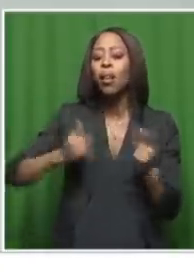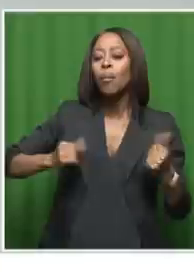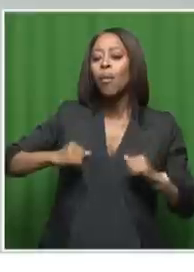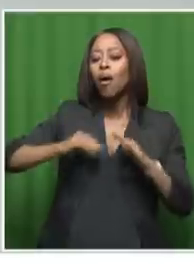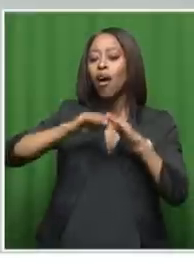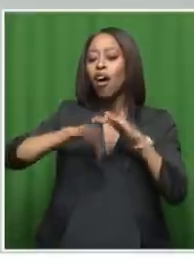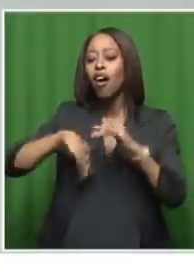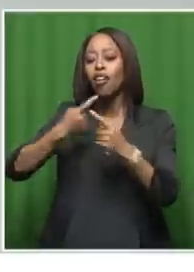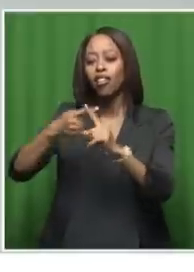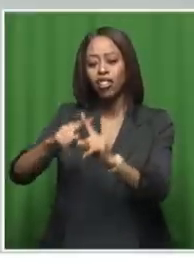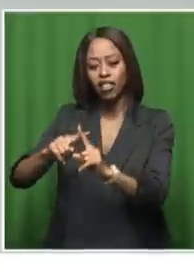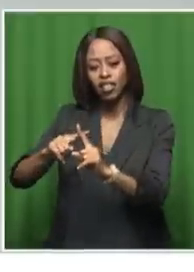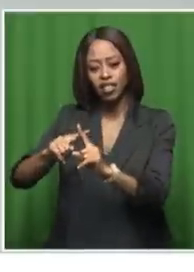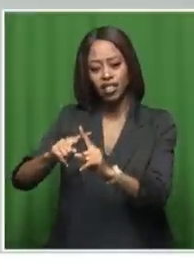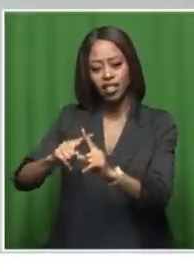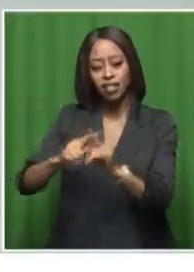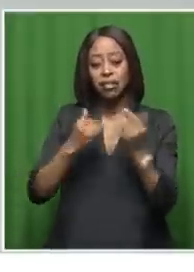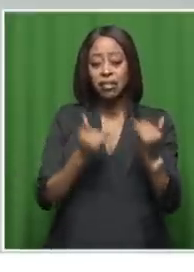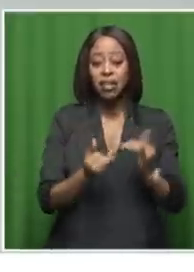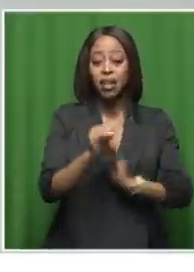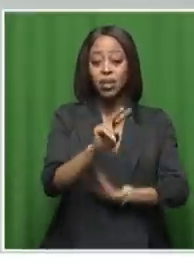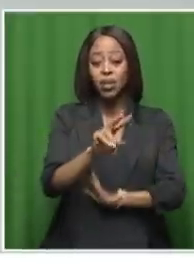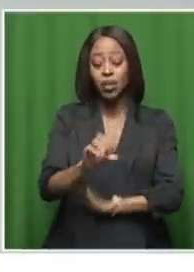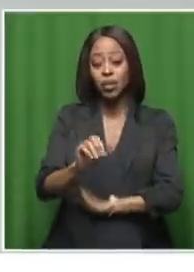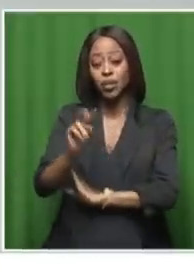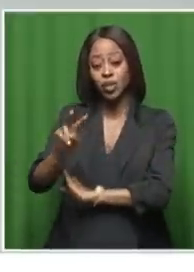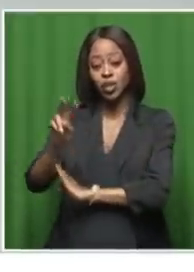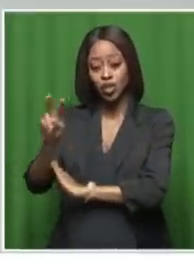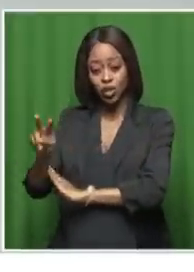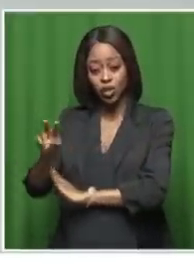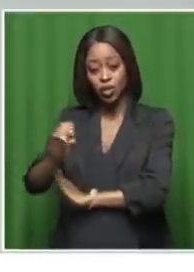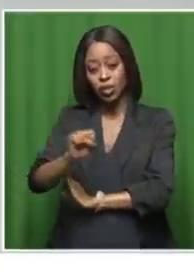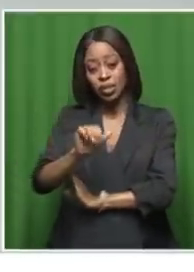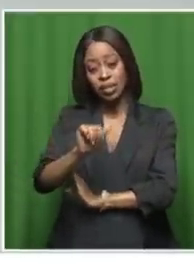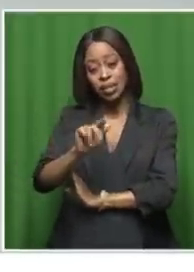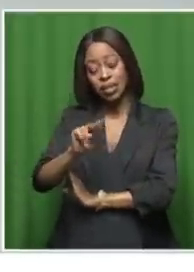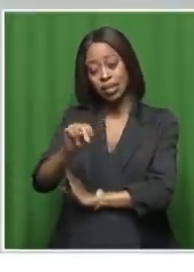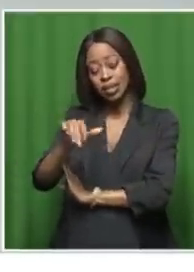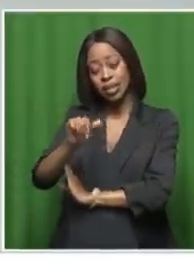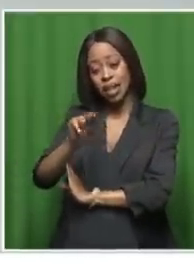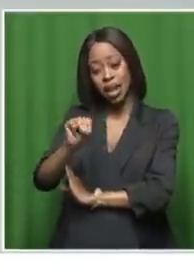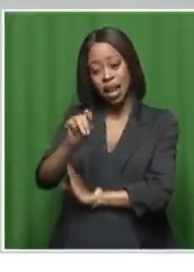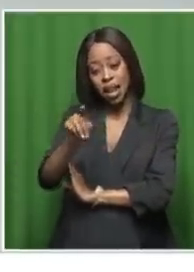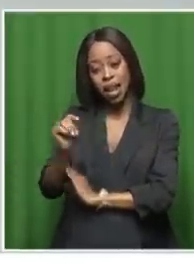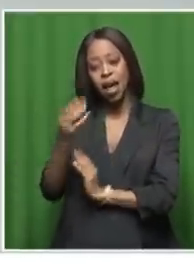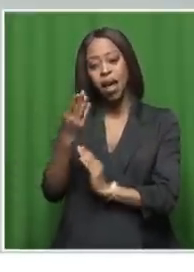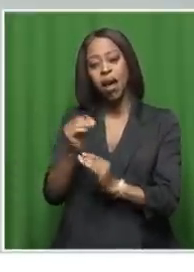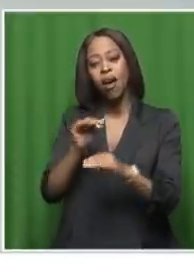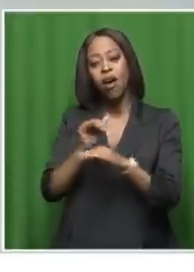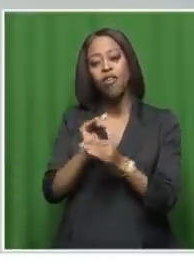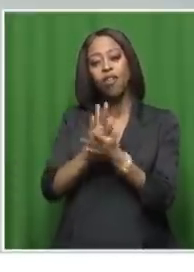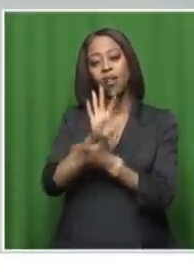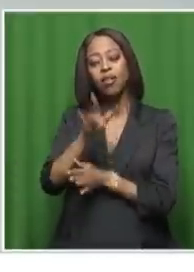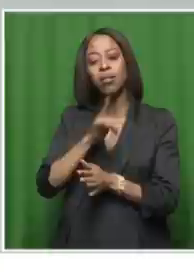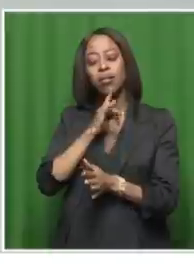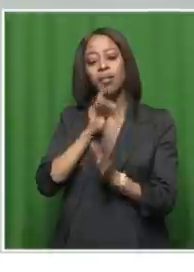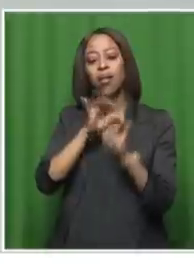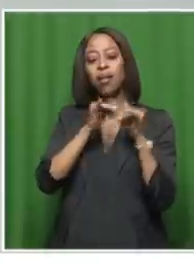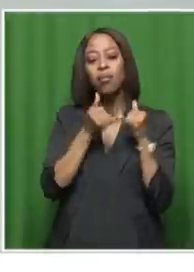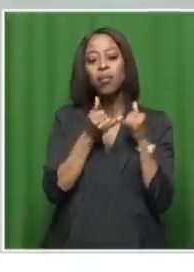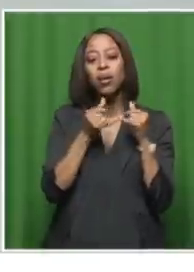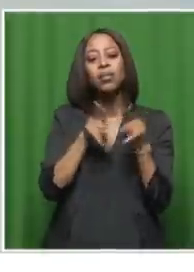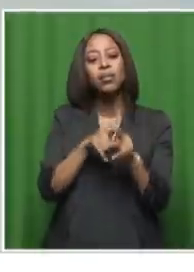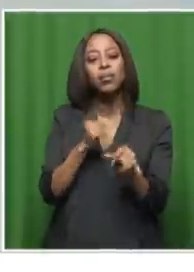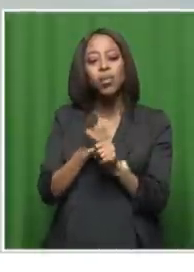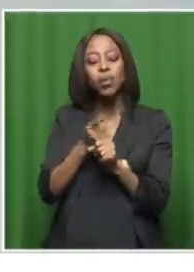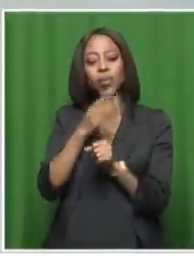below target. The 2022 Sanlam Gold report of over 10,000 companies provides important insights into